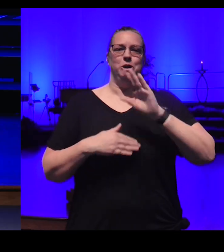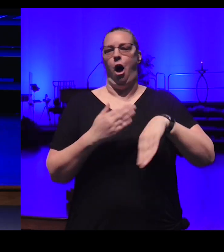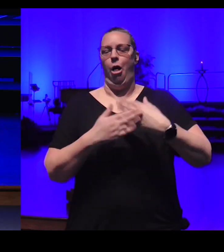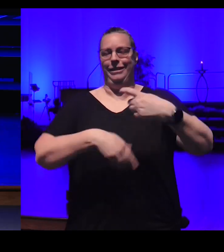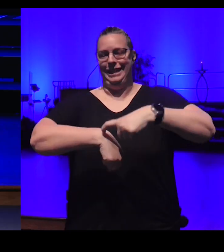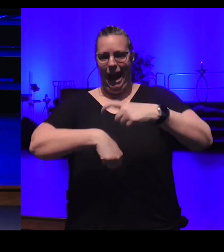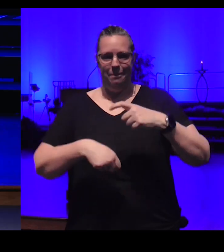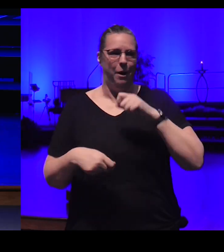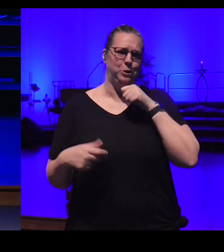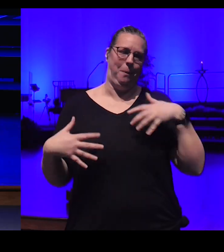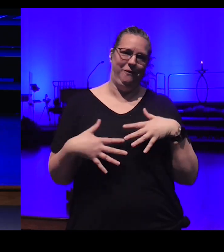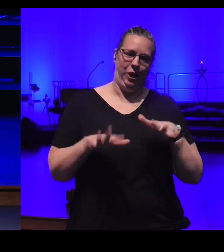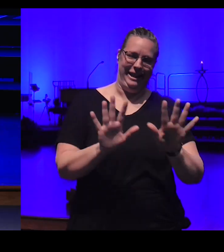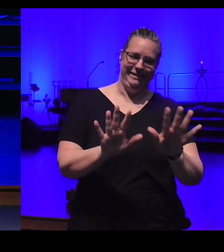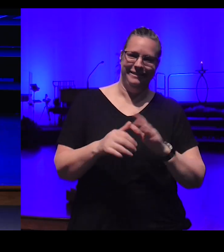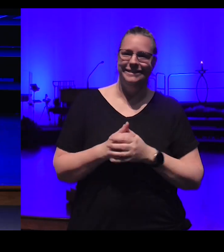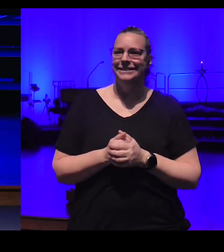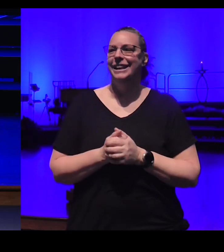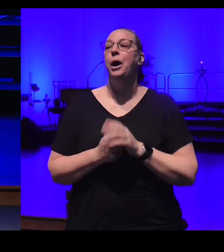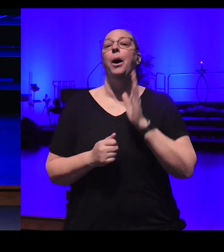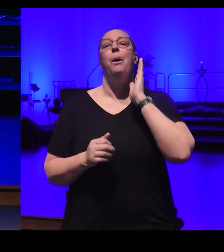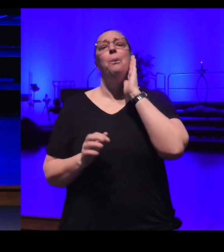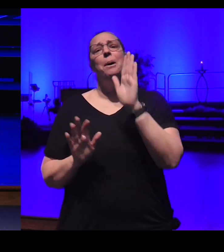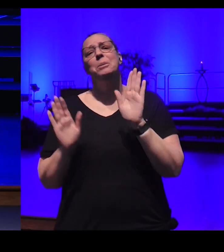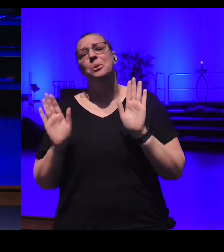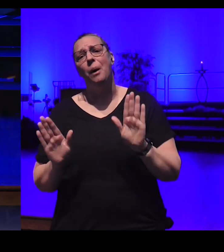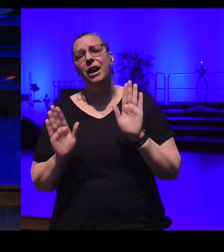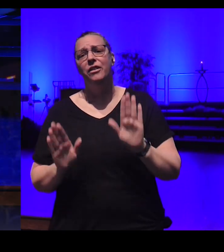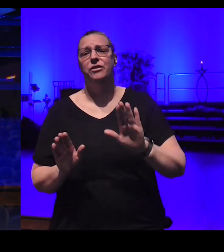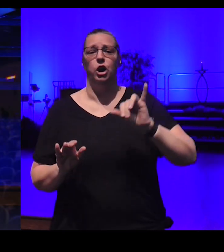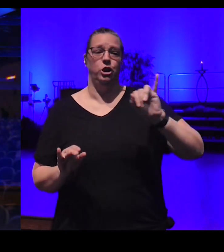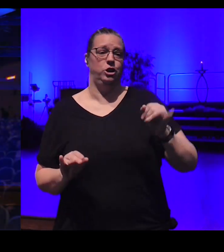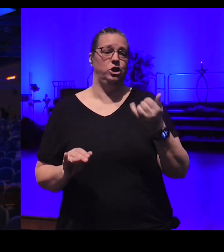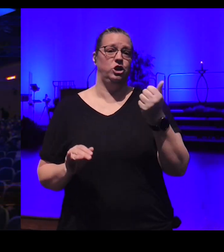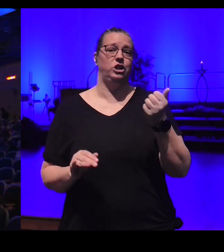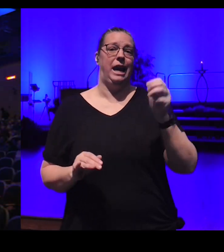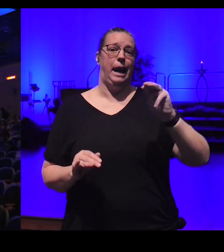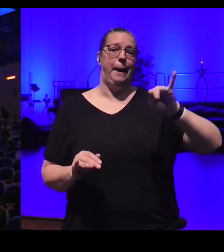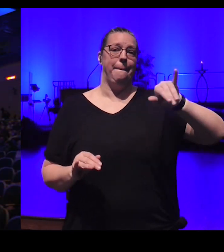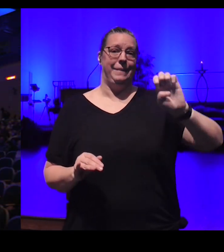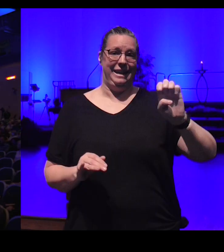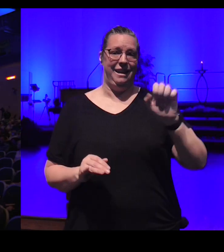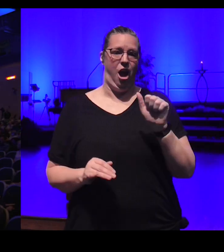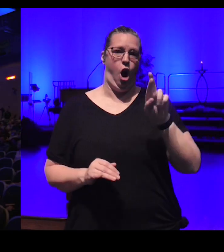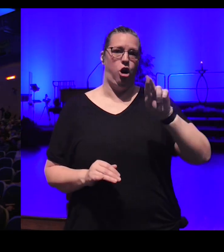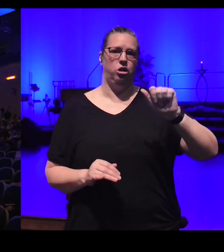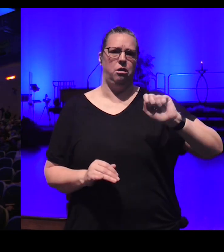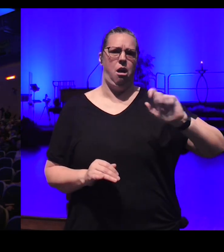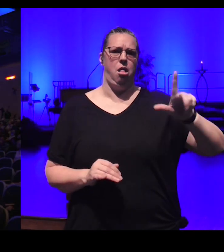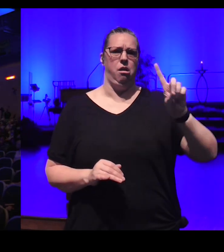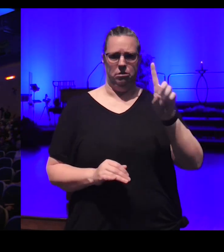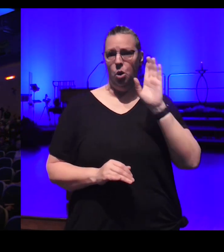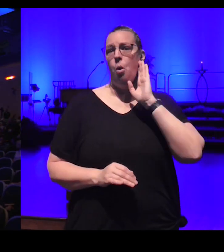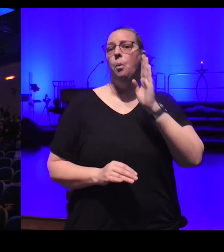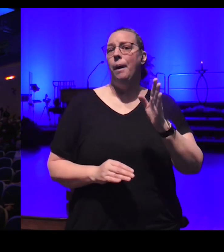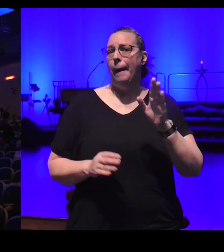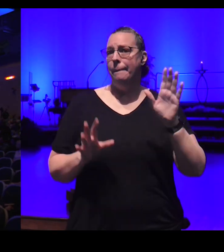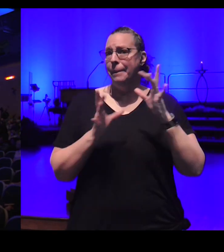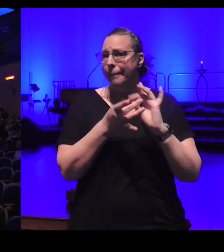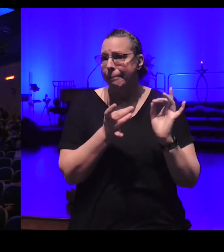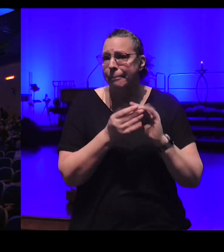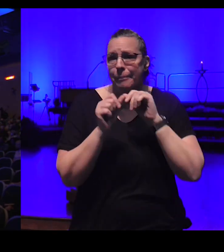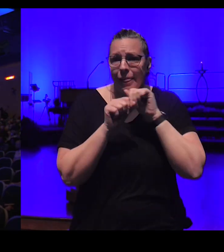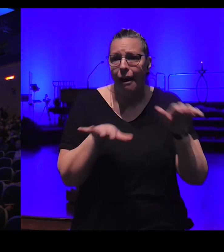afraid. It's going to be so lovely. Rabbi Jamie Arnold is going to be giving the blessing that night and guiding us through the journey of